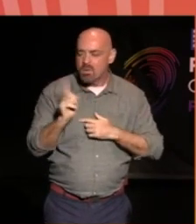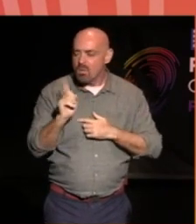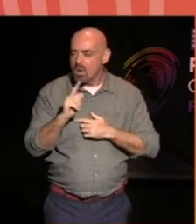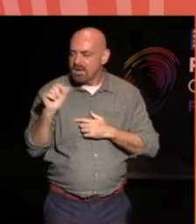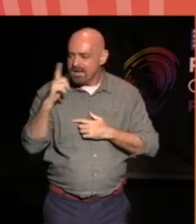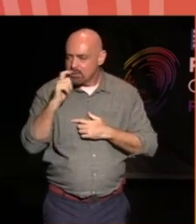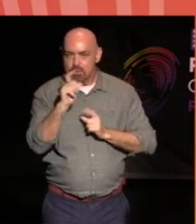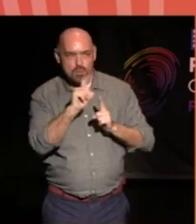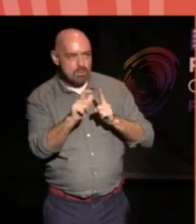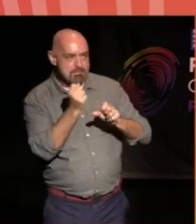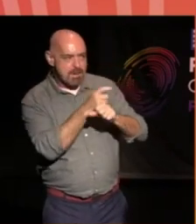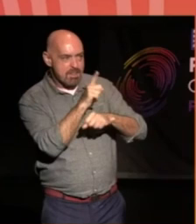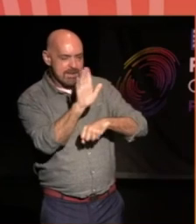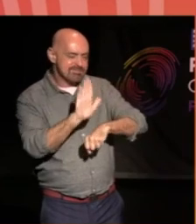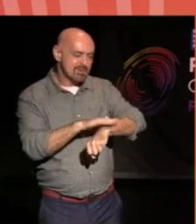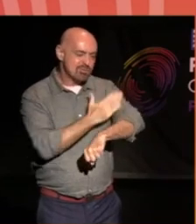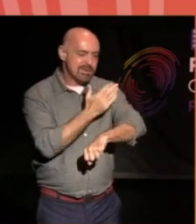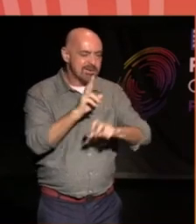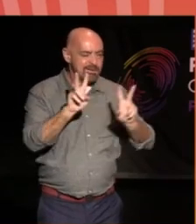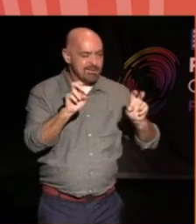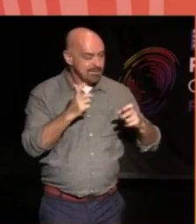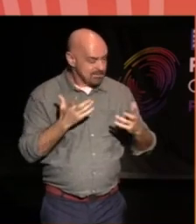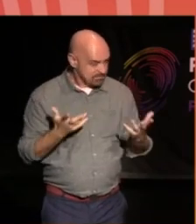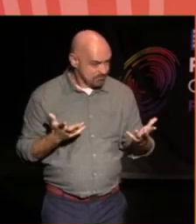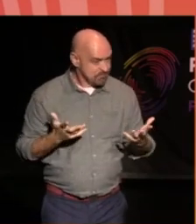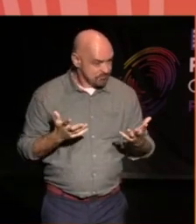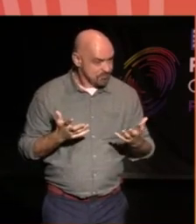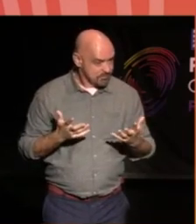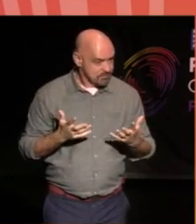and things like that. Because I think for people who are very